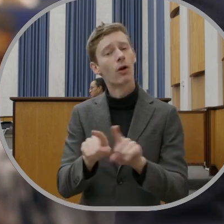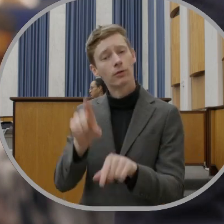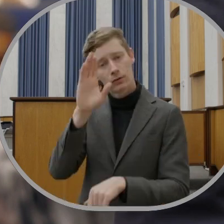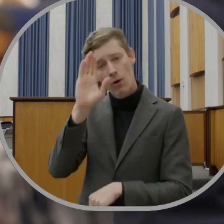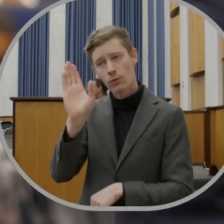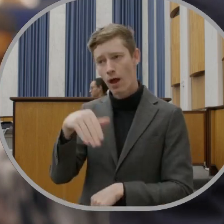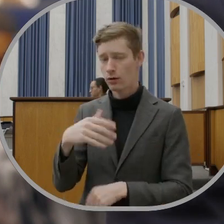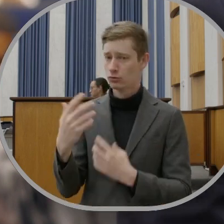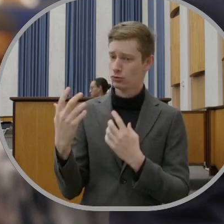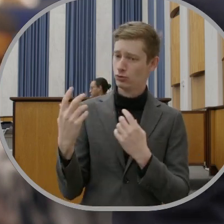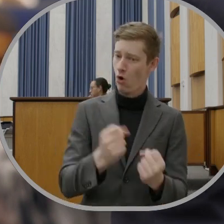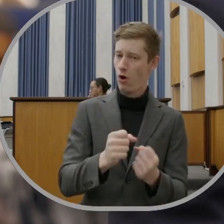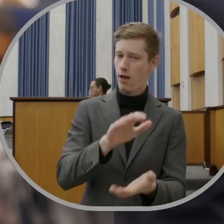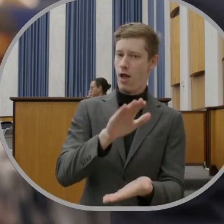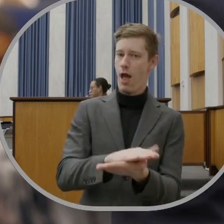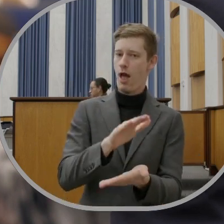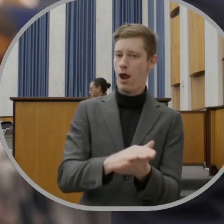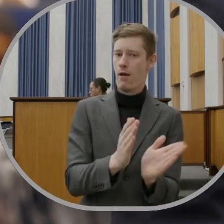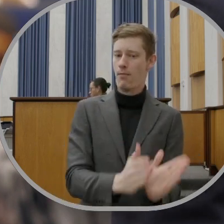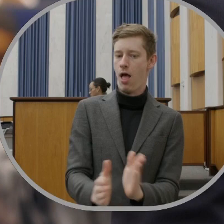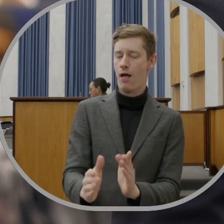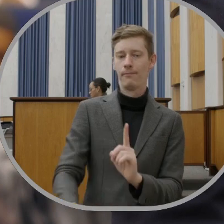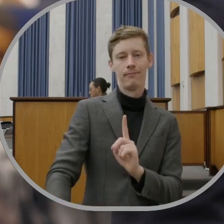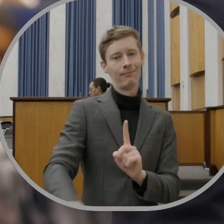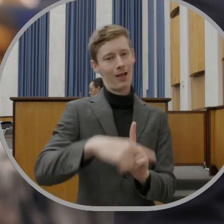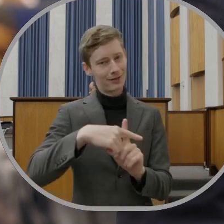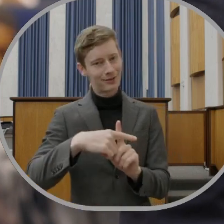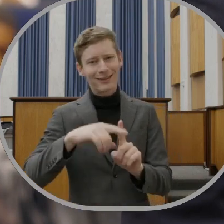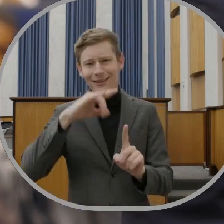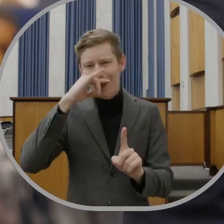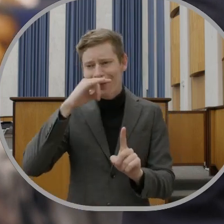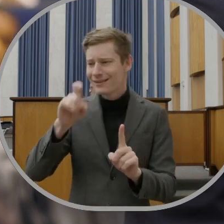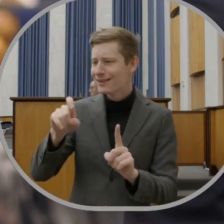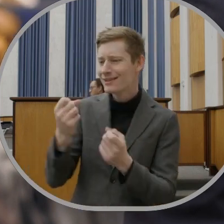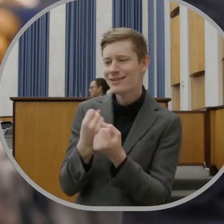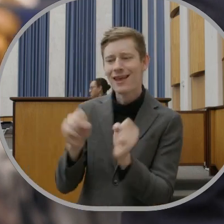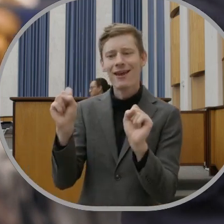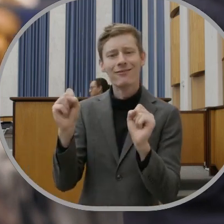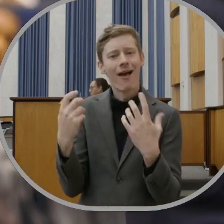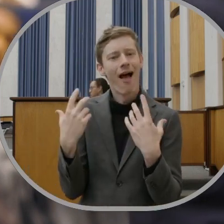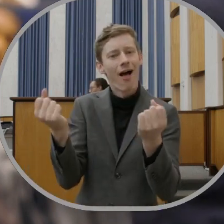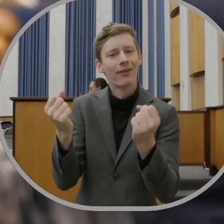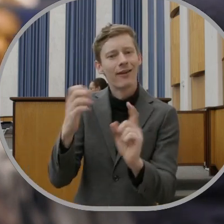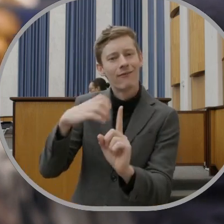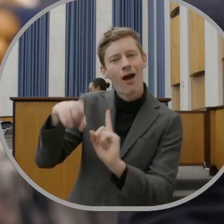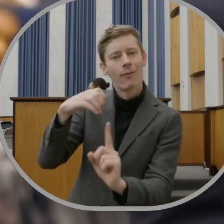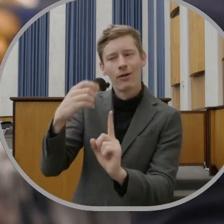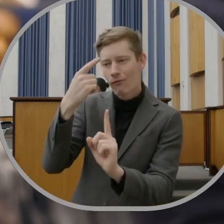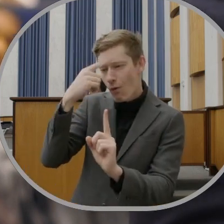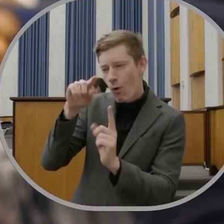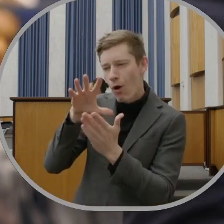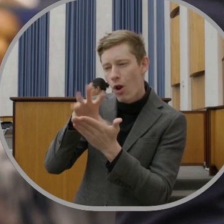robust academic plans, our kids need safe and healthy environments to learn, which means we